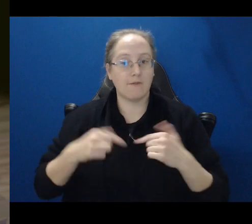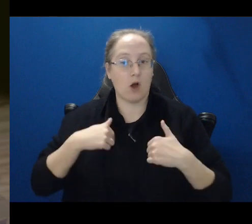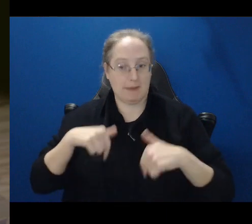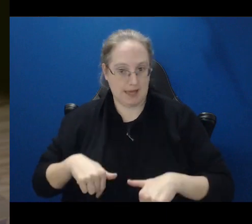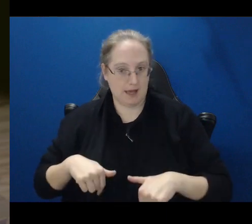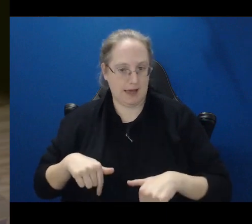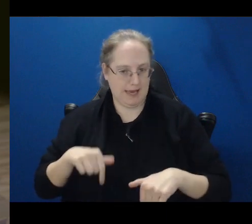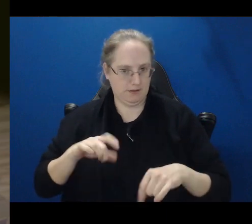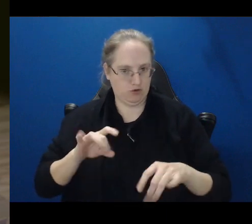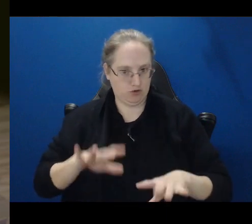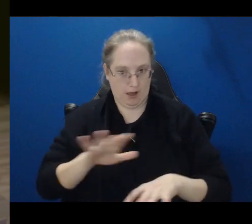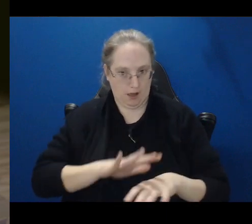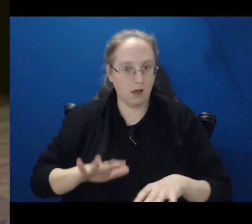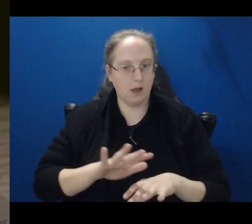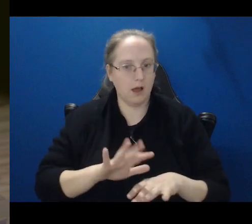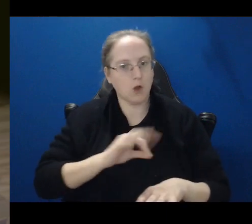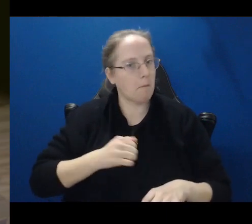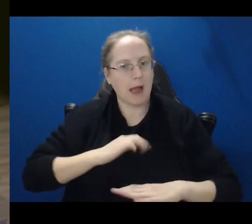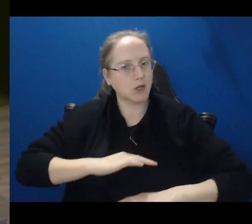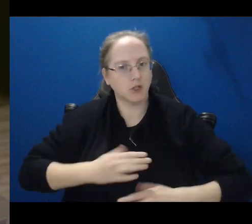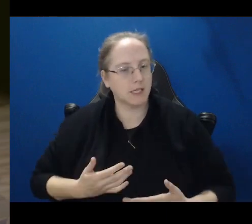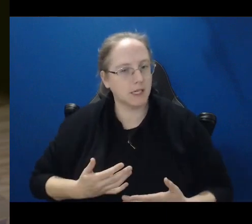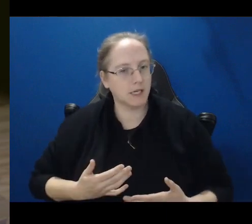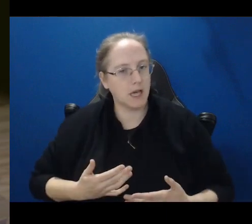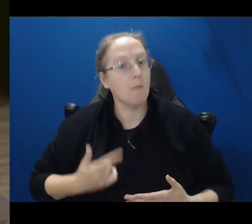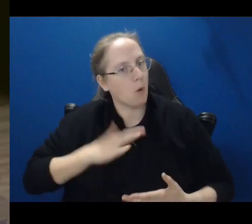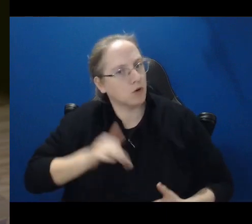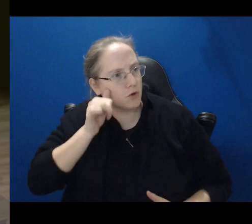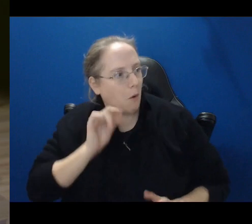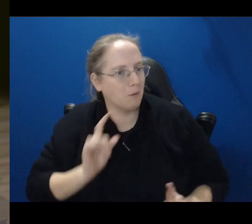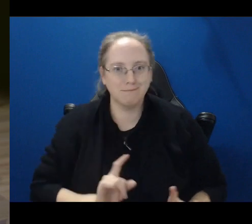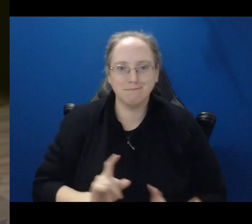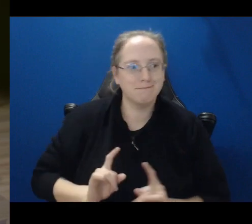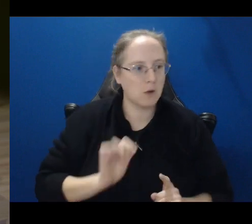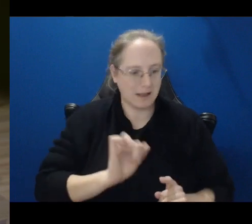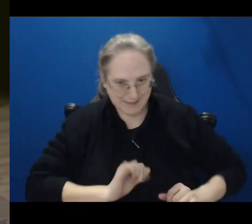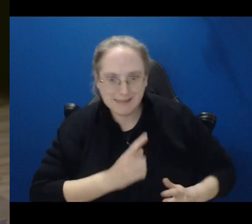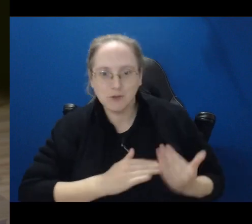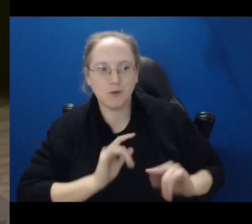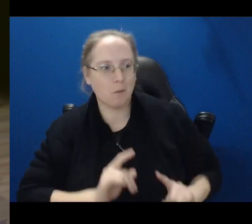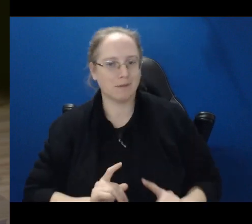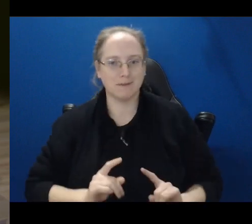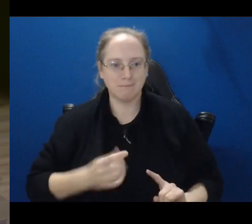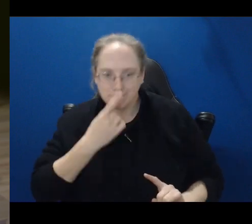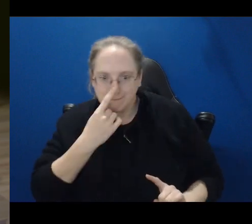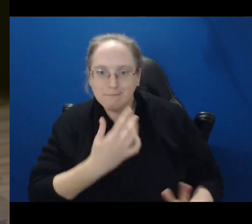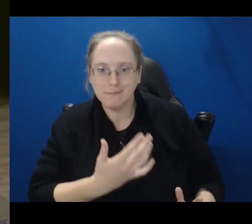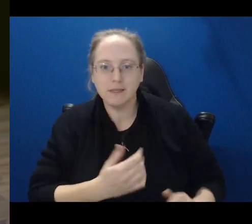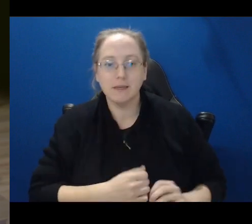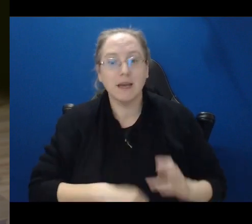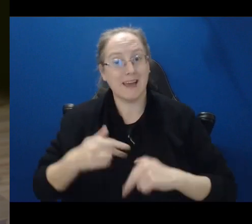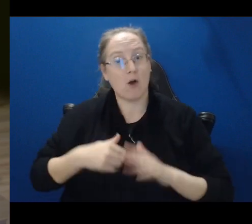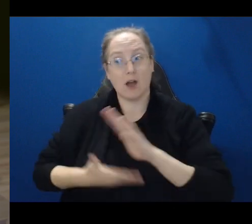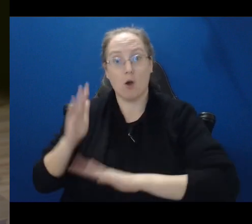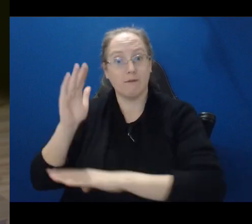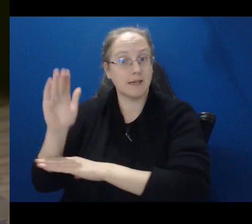it's not my country, but I want to know about it and I want to know those histories. And the same if I'm travelling overseas, I want to know the